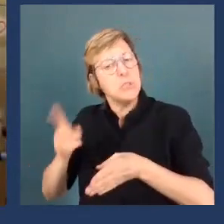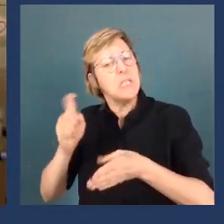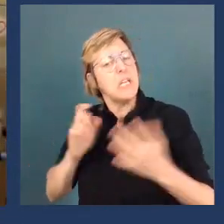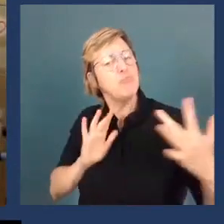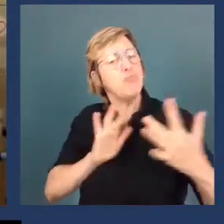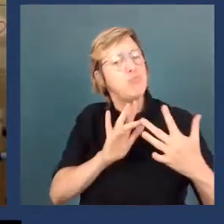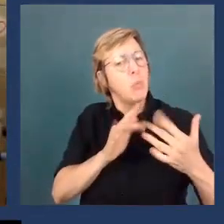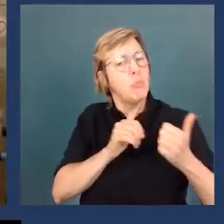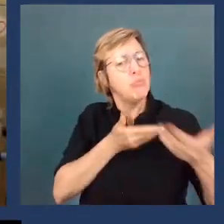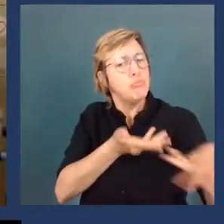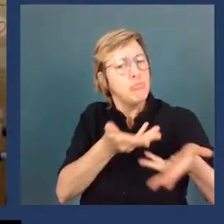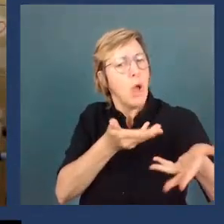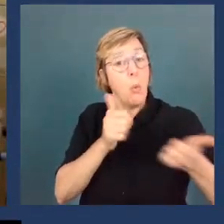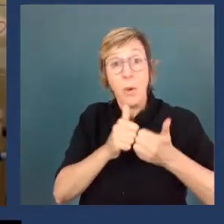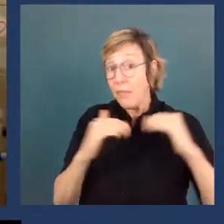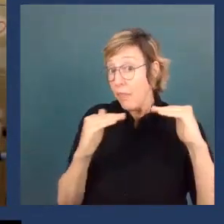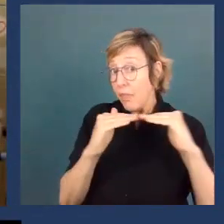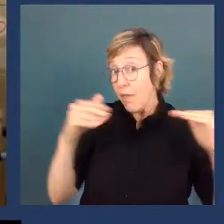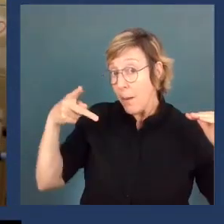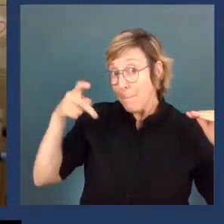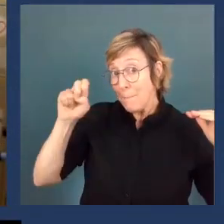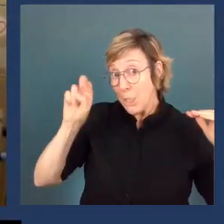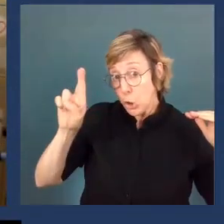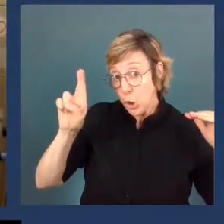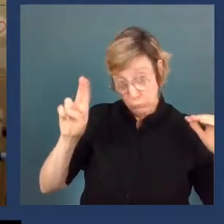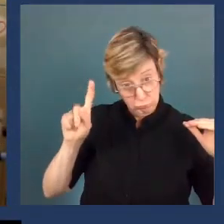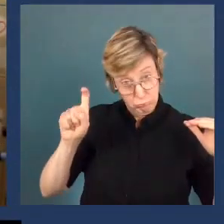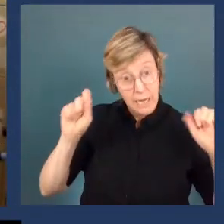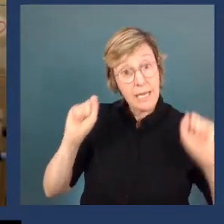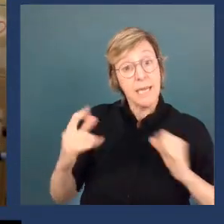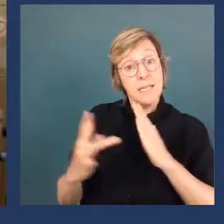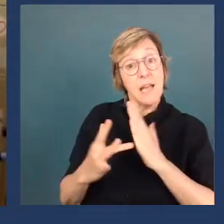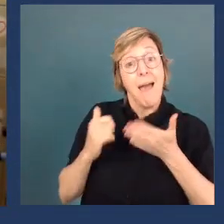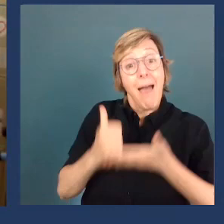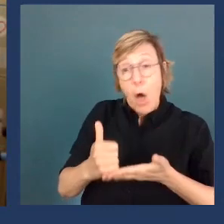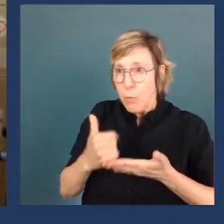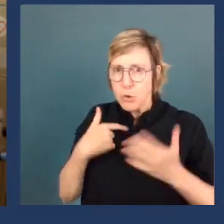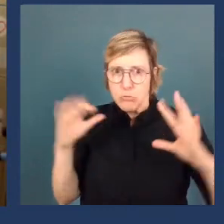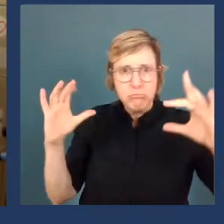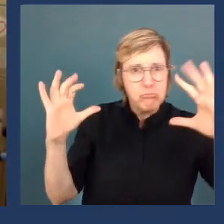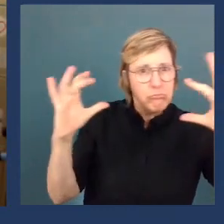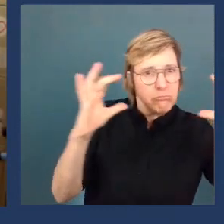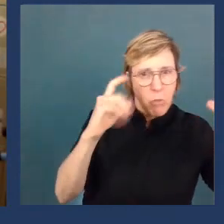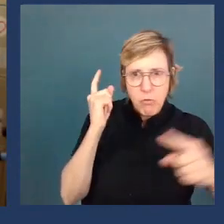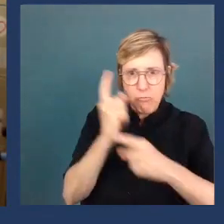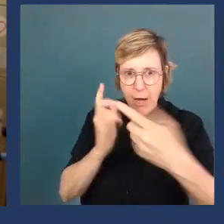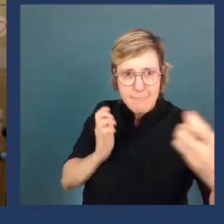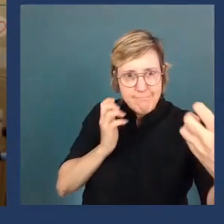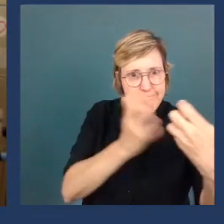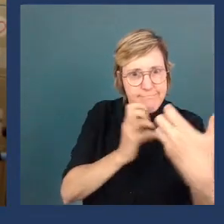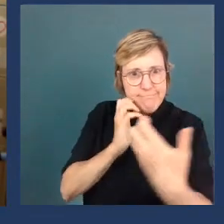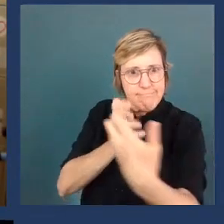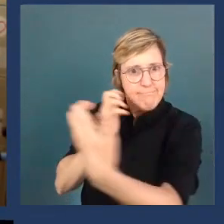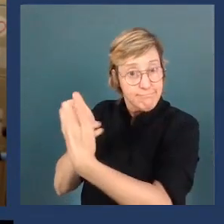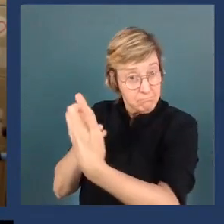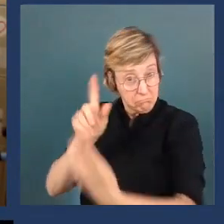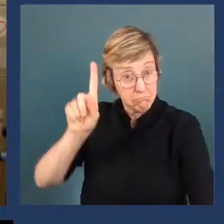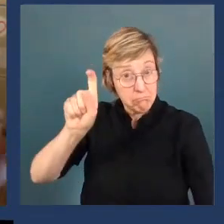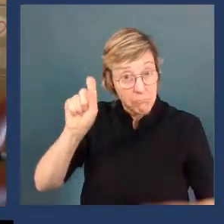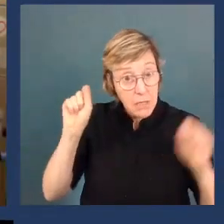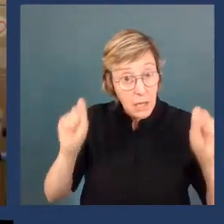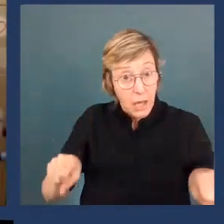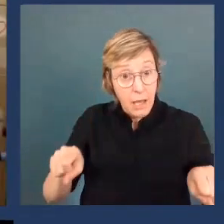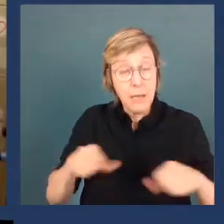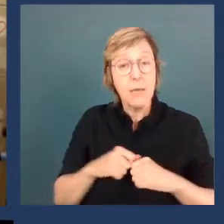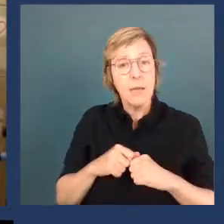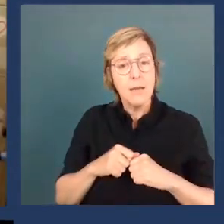technology help build those bridges and find the best people for people to talk with? So we were really excited about what